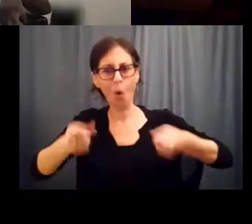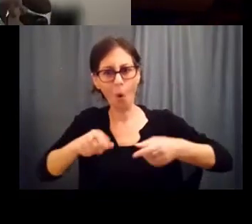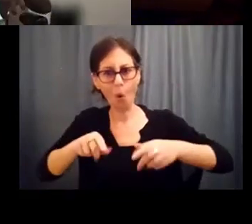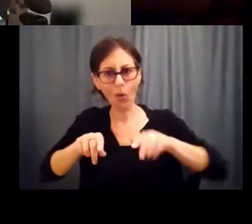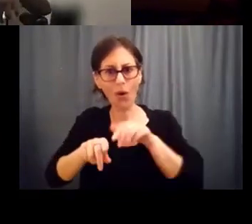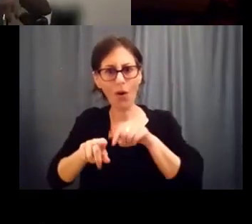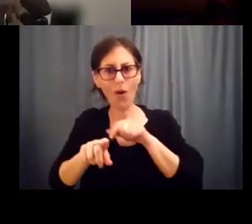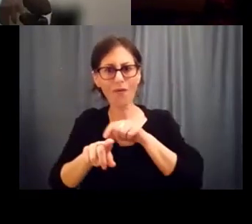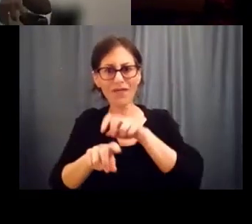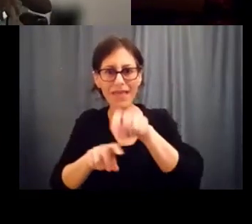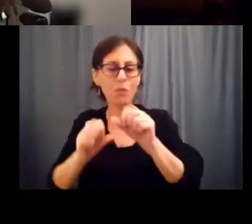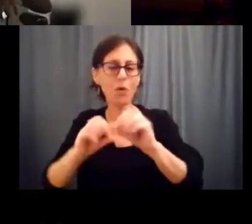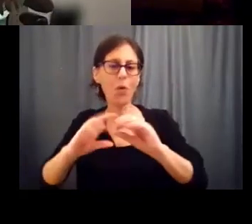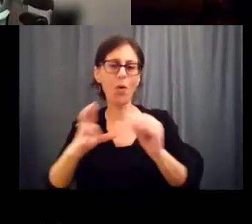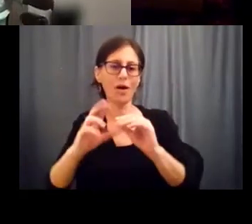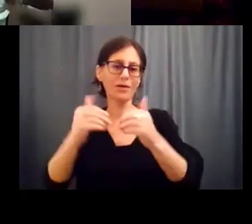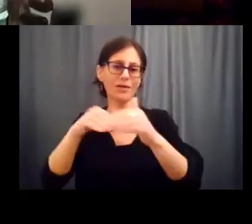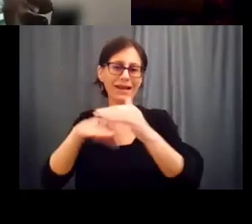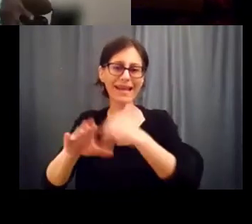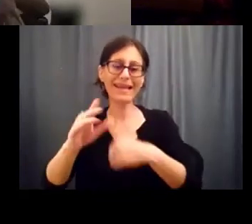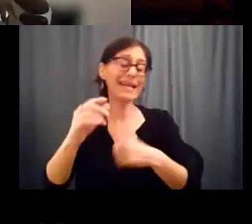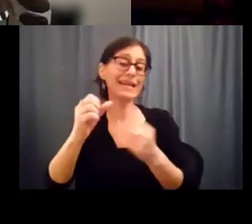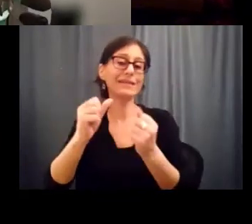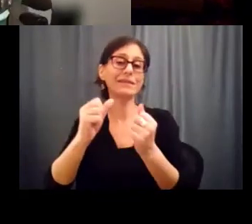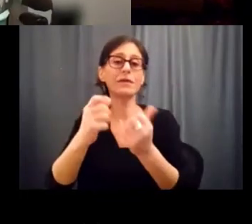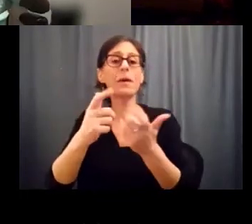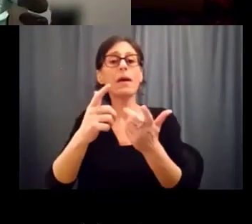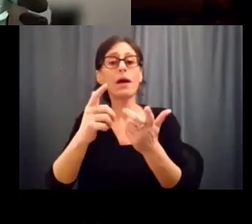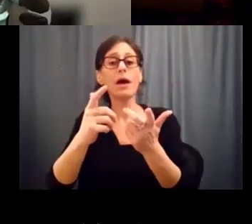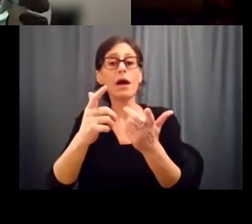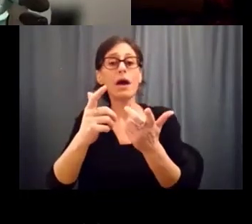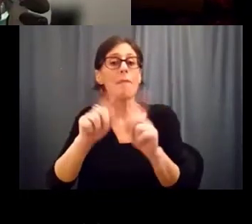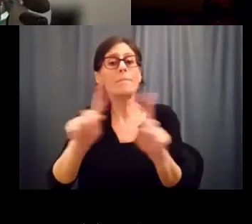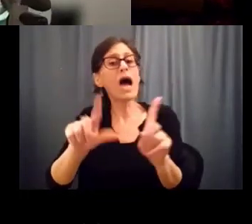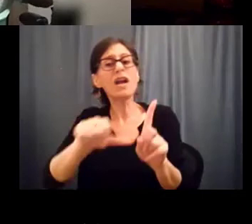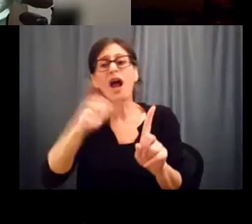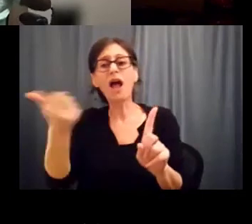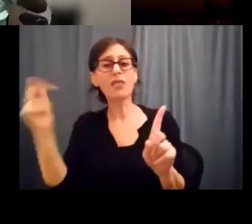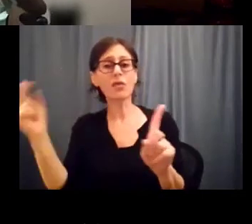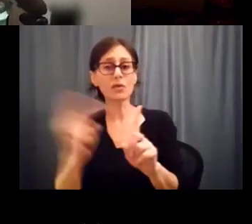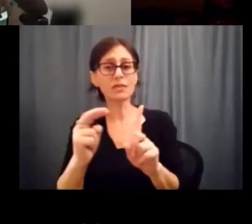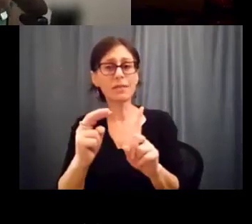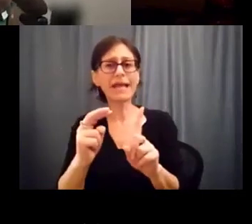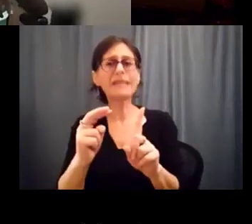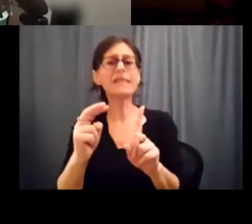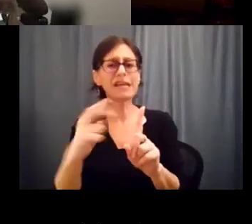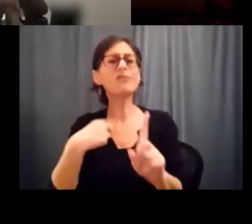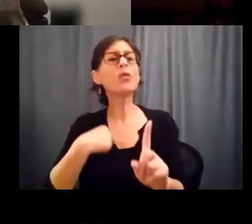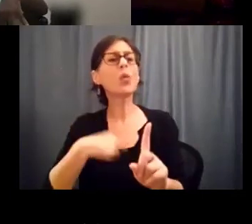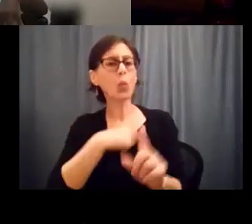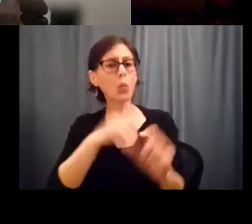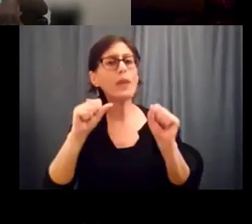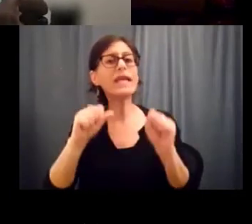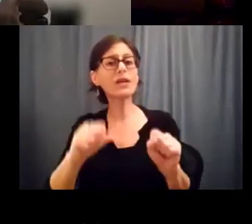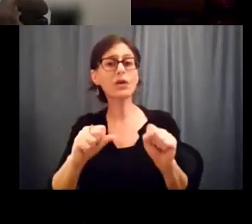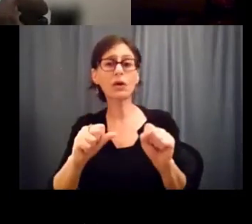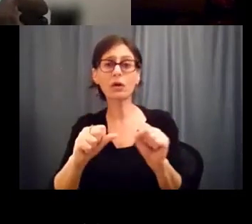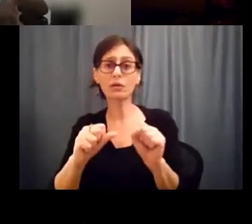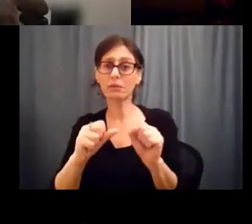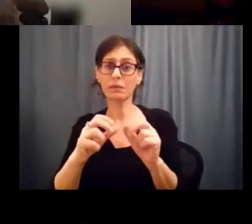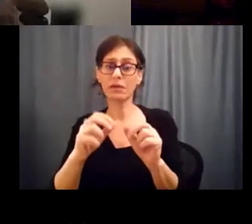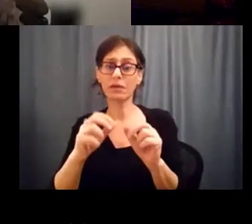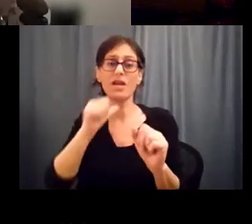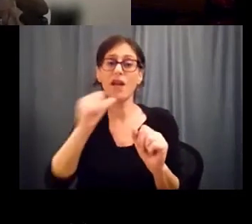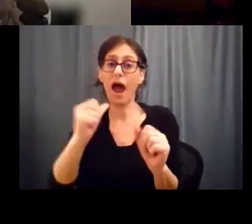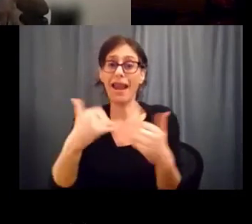your way in. But I just want to say, on the other hand, like we couldn't be more fortunate to be